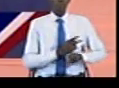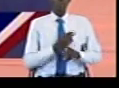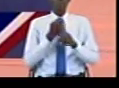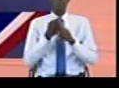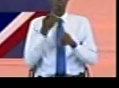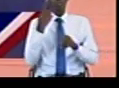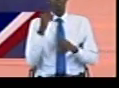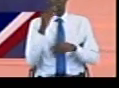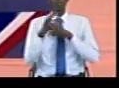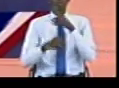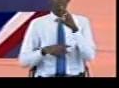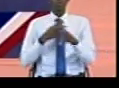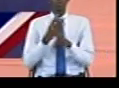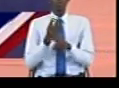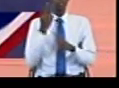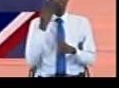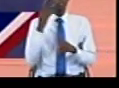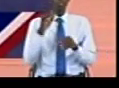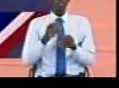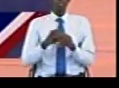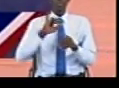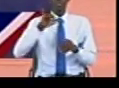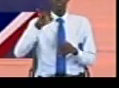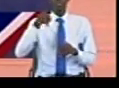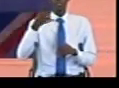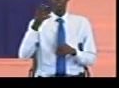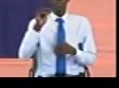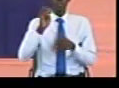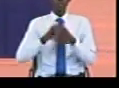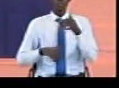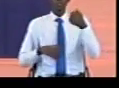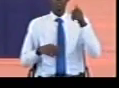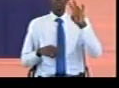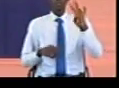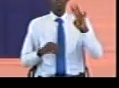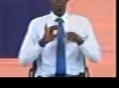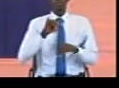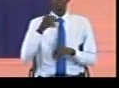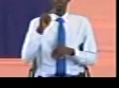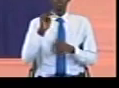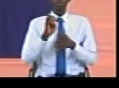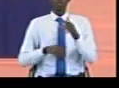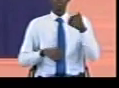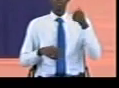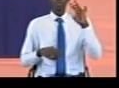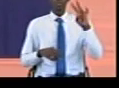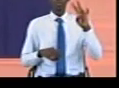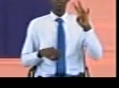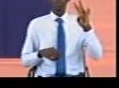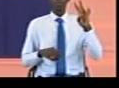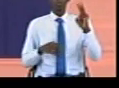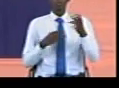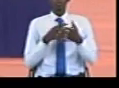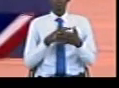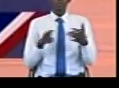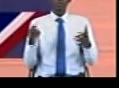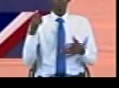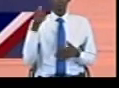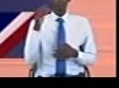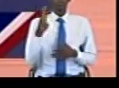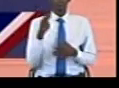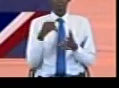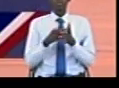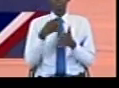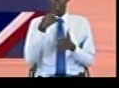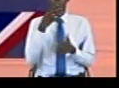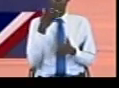Come to chapter 17 of John. John chapter 17, I'm reading from verse 14. It says,